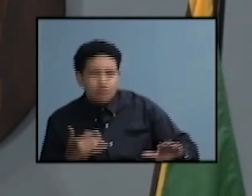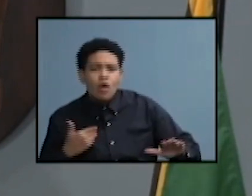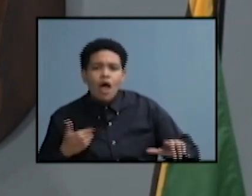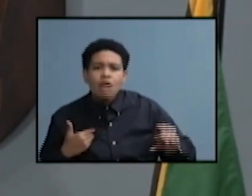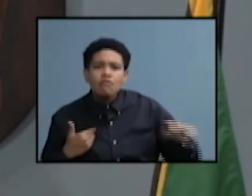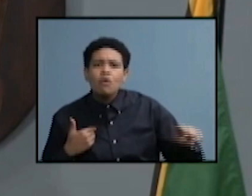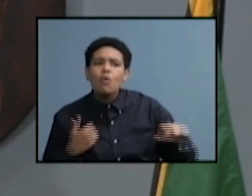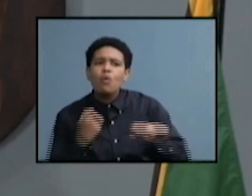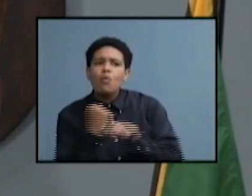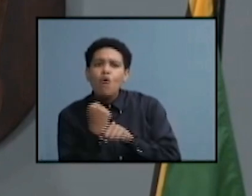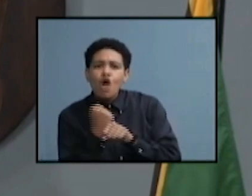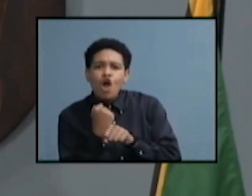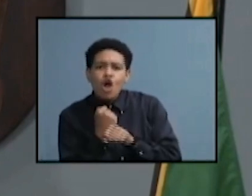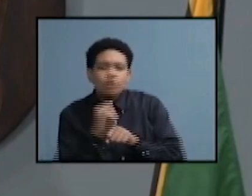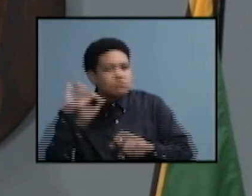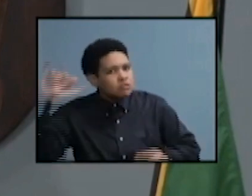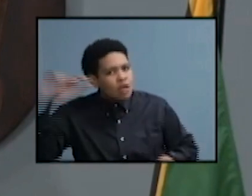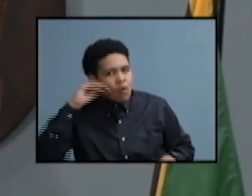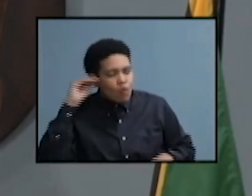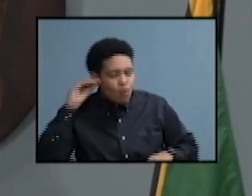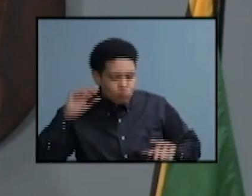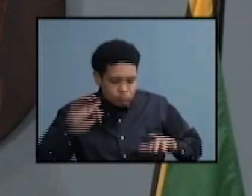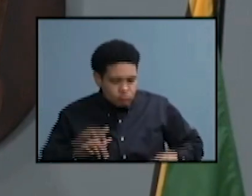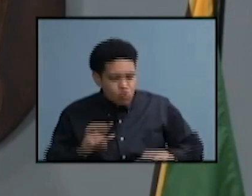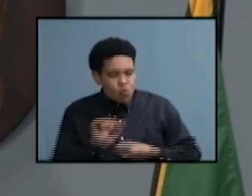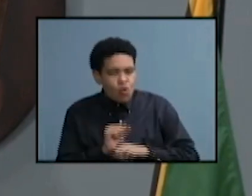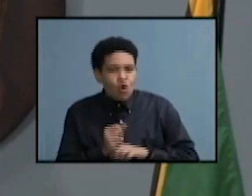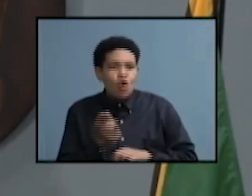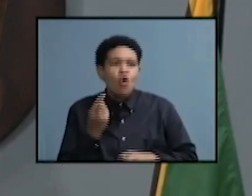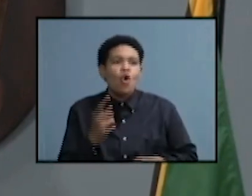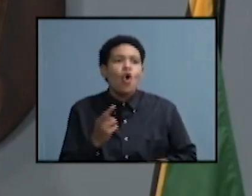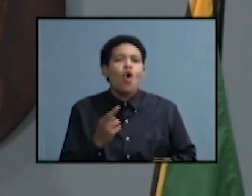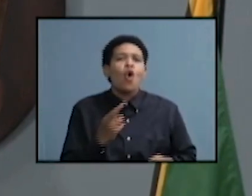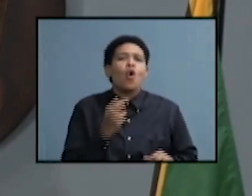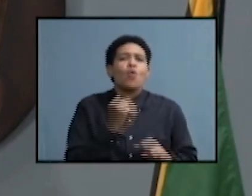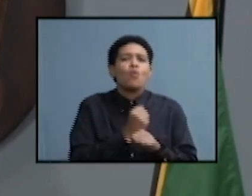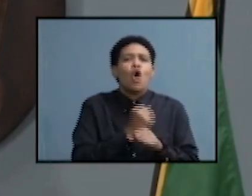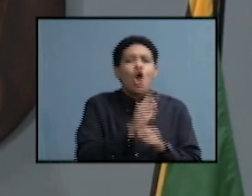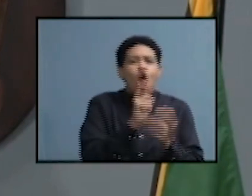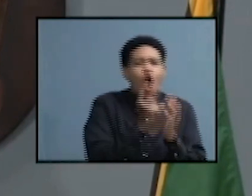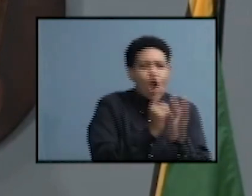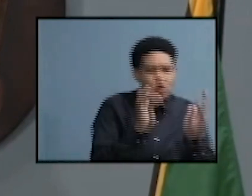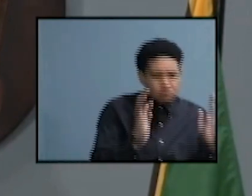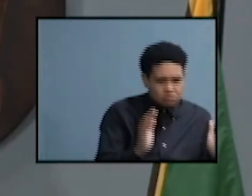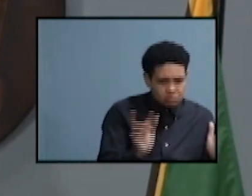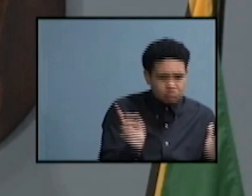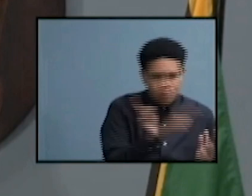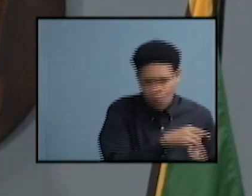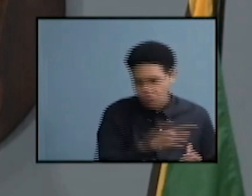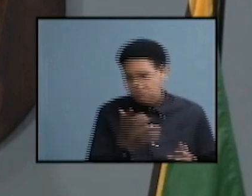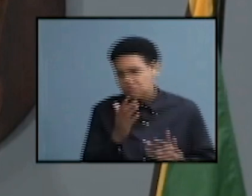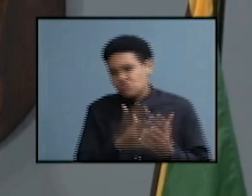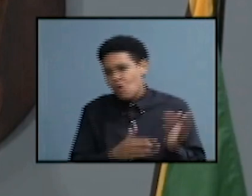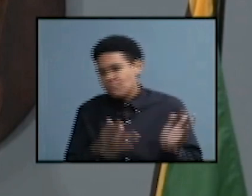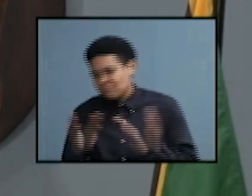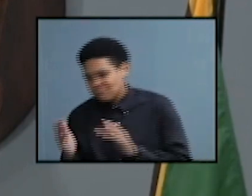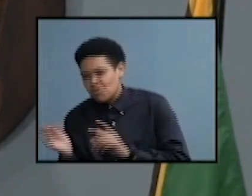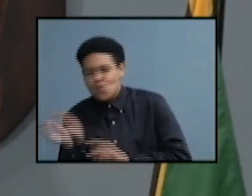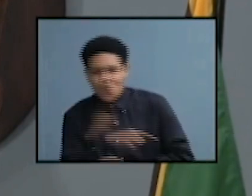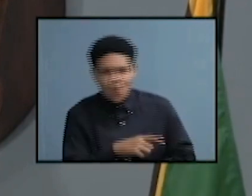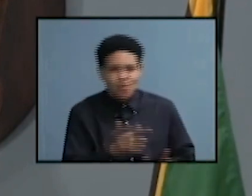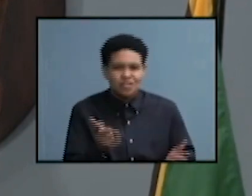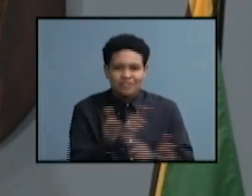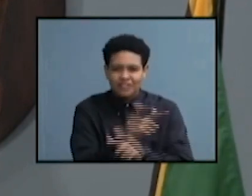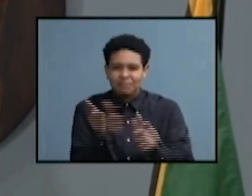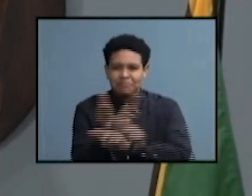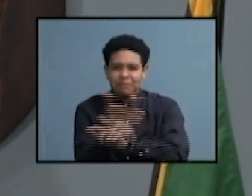work from home or staggered working hours or some other alternative arrangements to